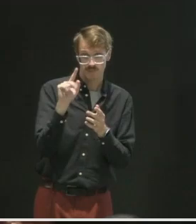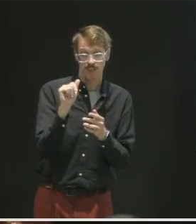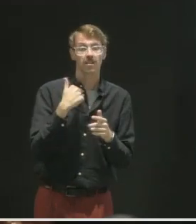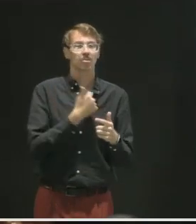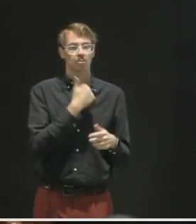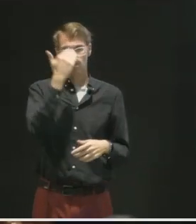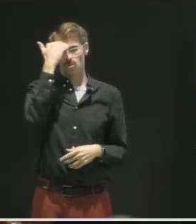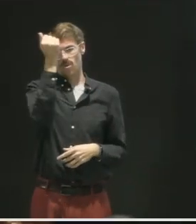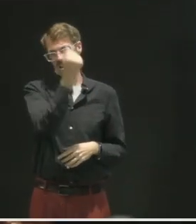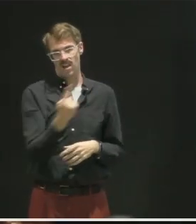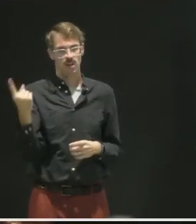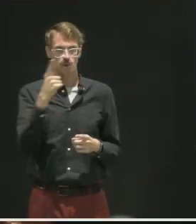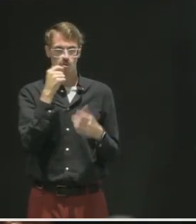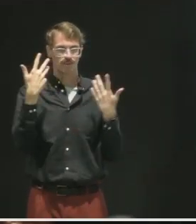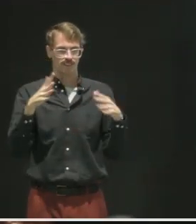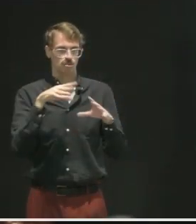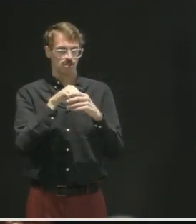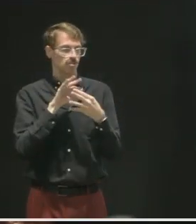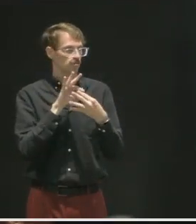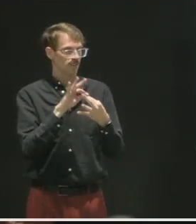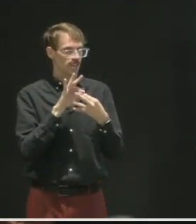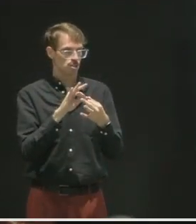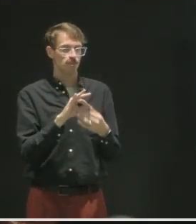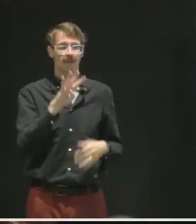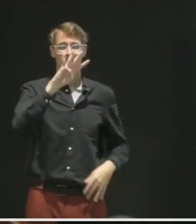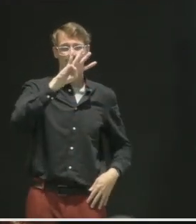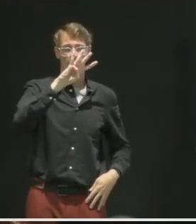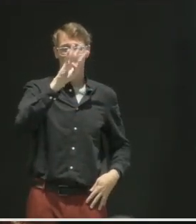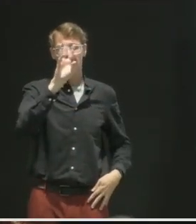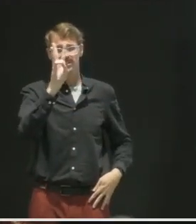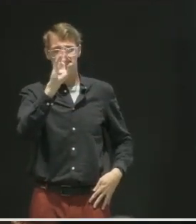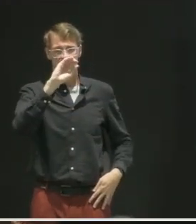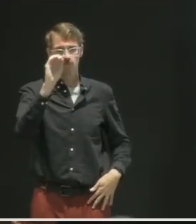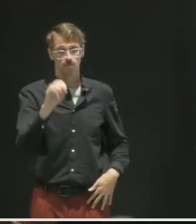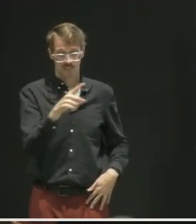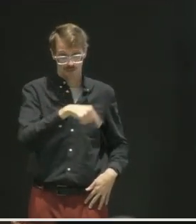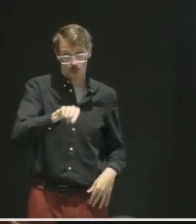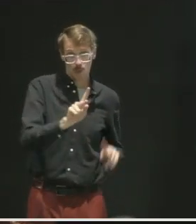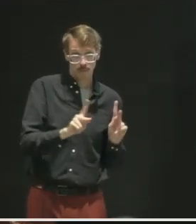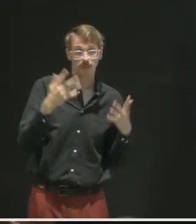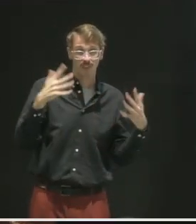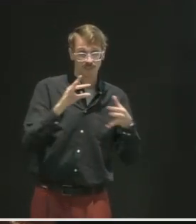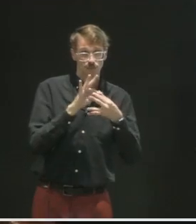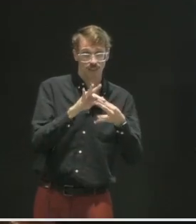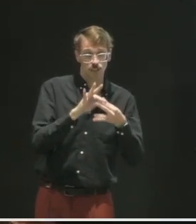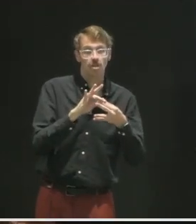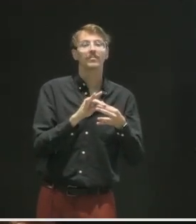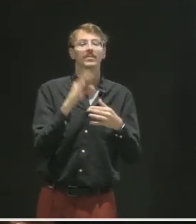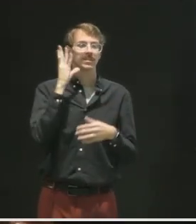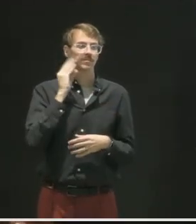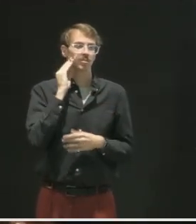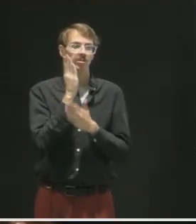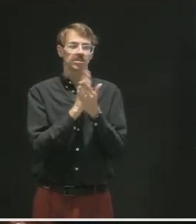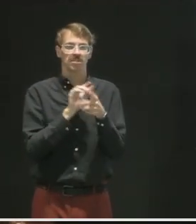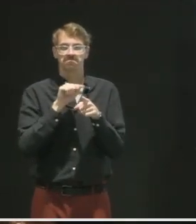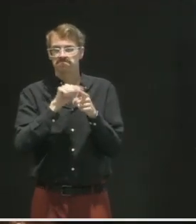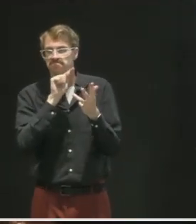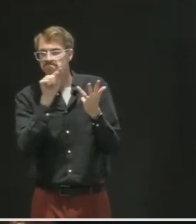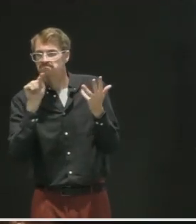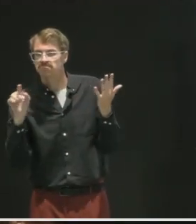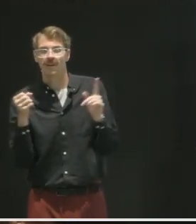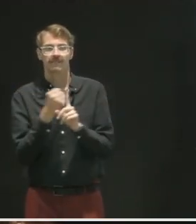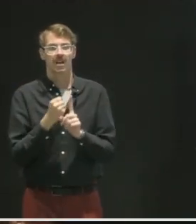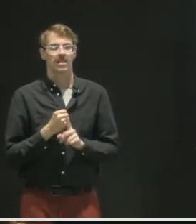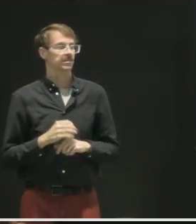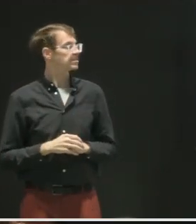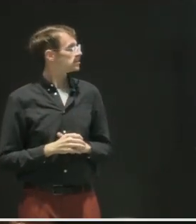relationship over the course of a lifetime, 46% of those women have experienced some form of intimate partner violence. So we've been working very closely